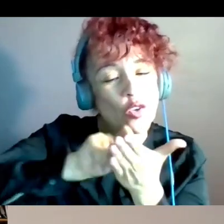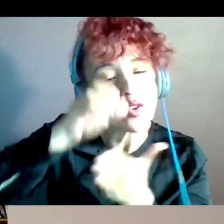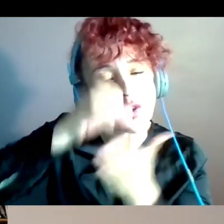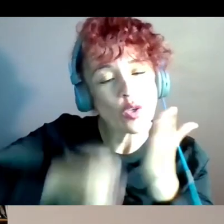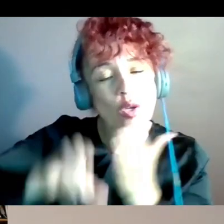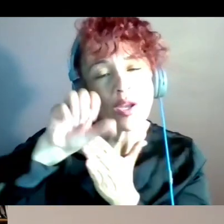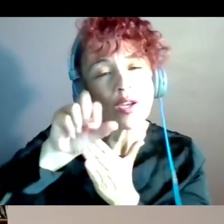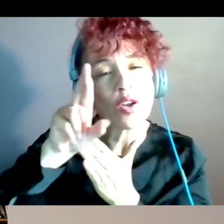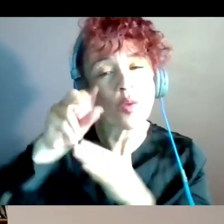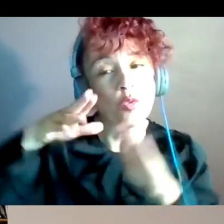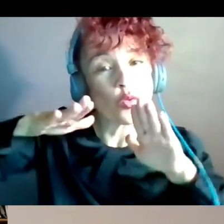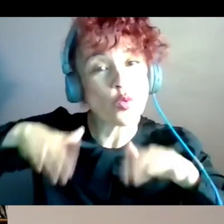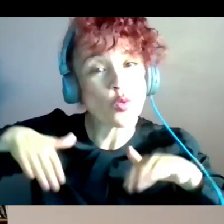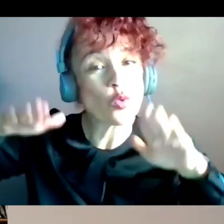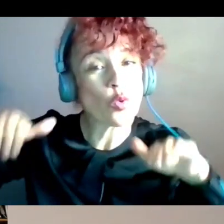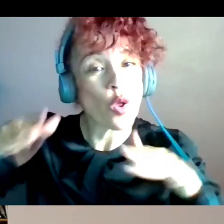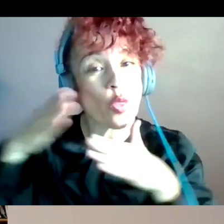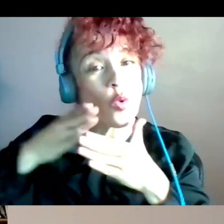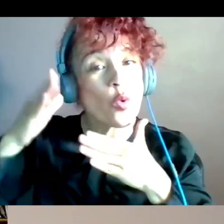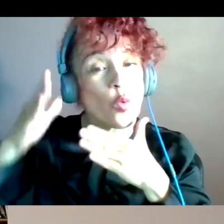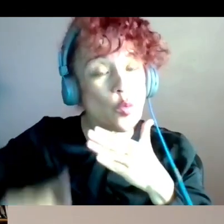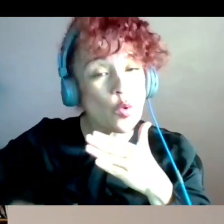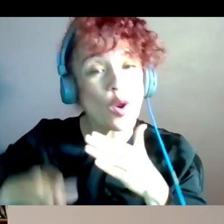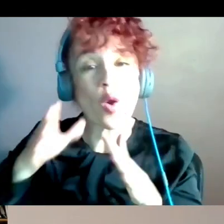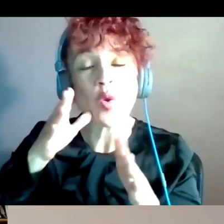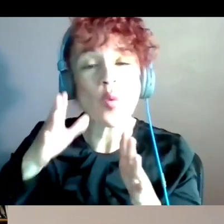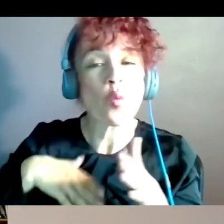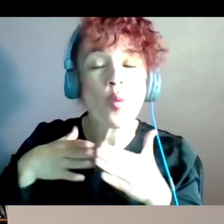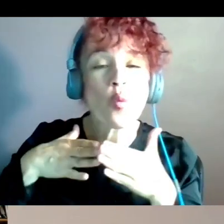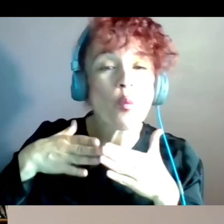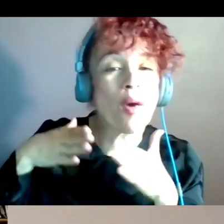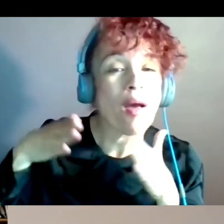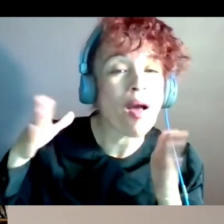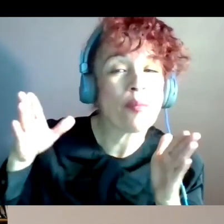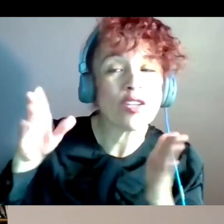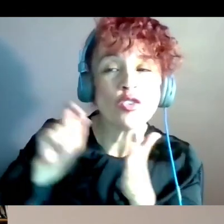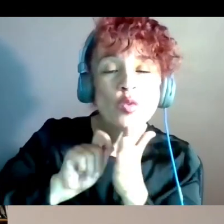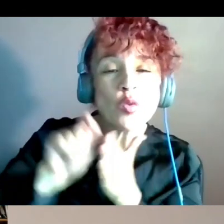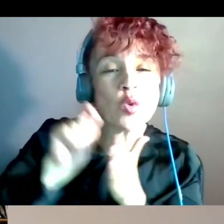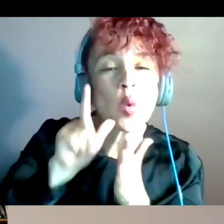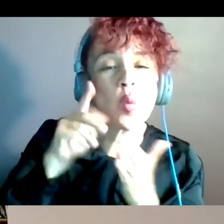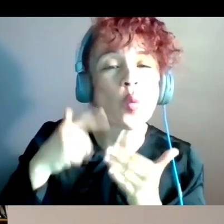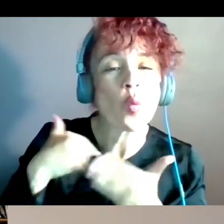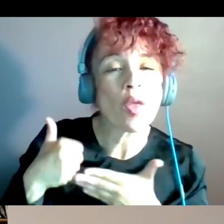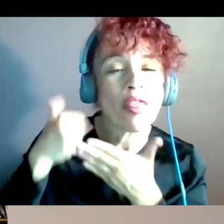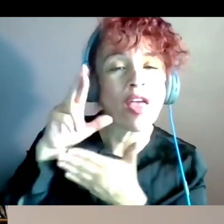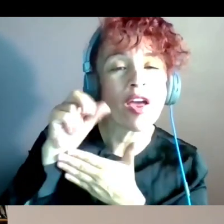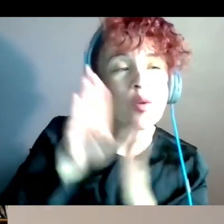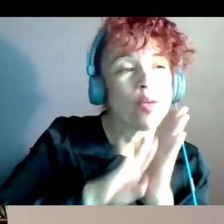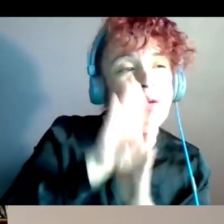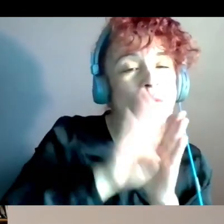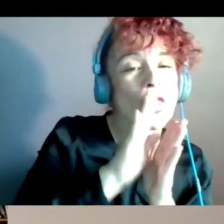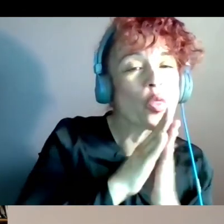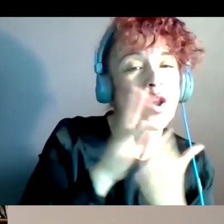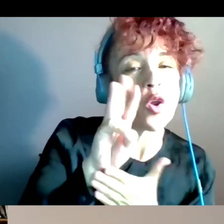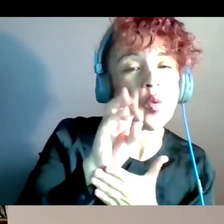carving to children. The result caught the eye of Publishing, who has helped Robin to develop books on